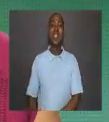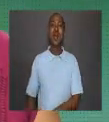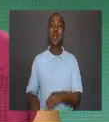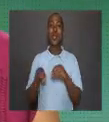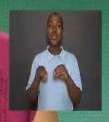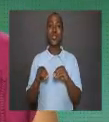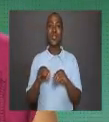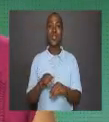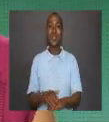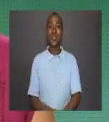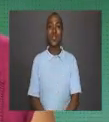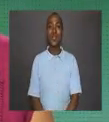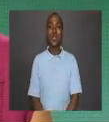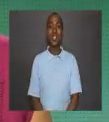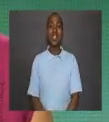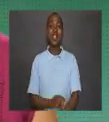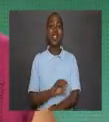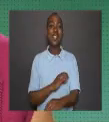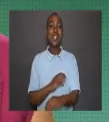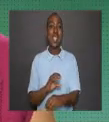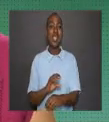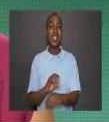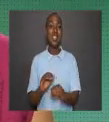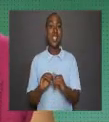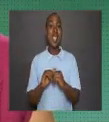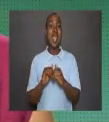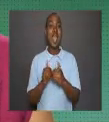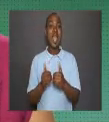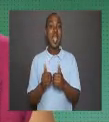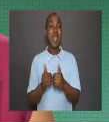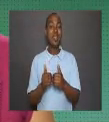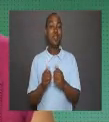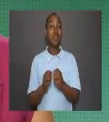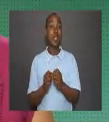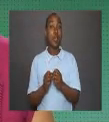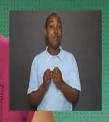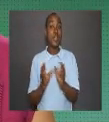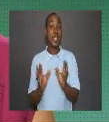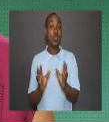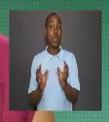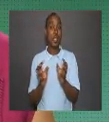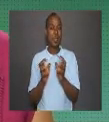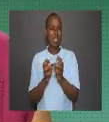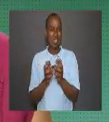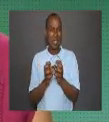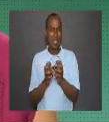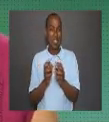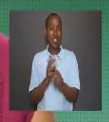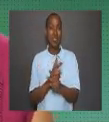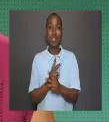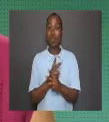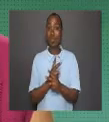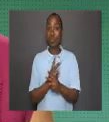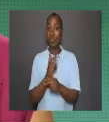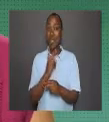Students, how are cells able to keep from bursting or shrinking? For our